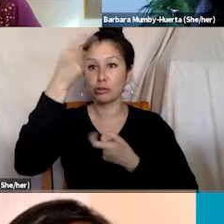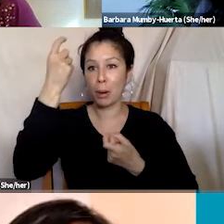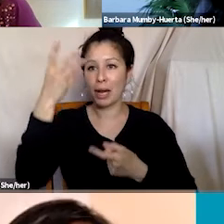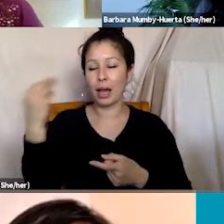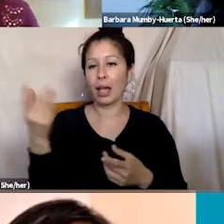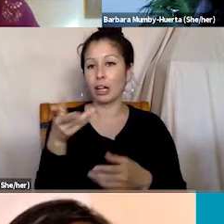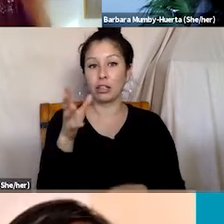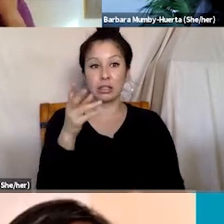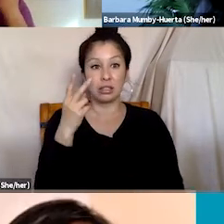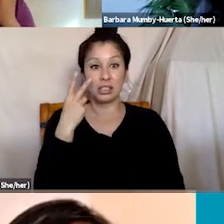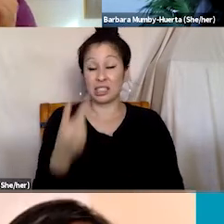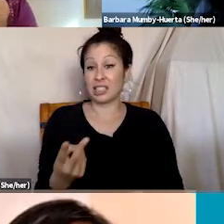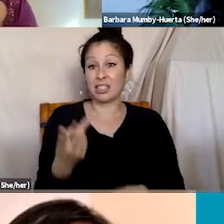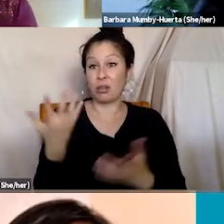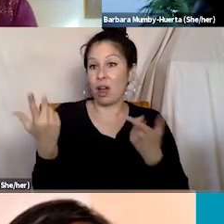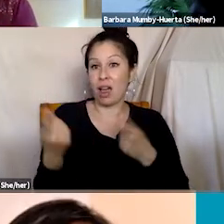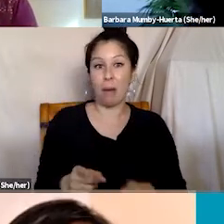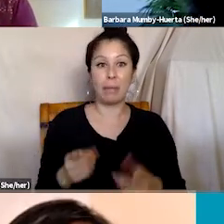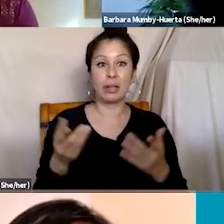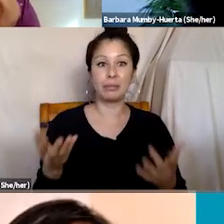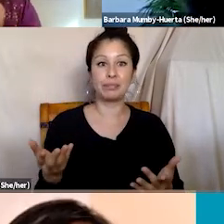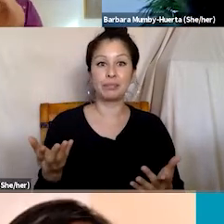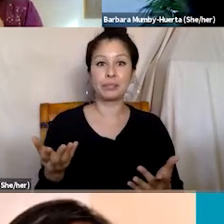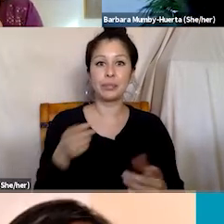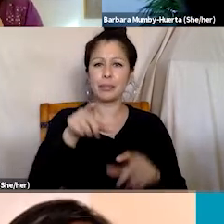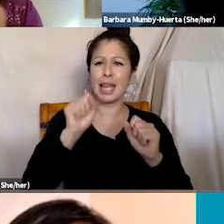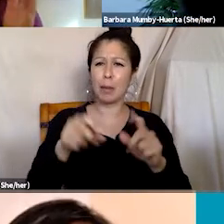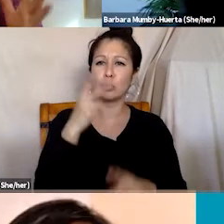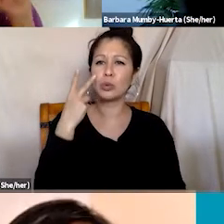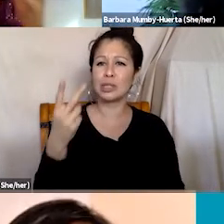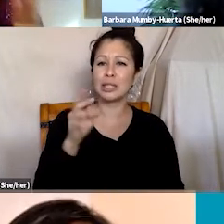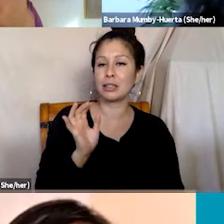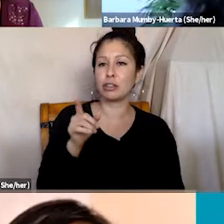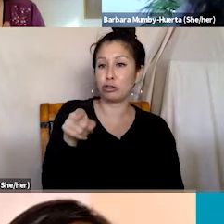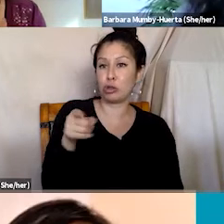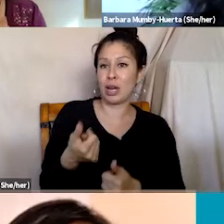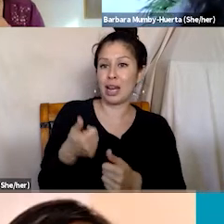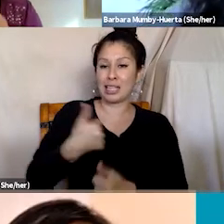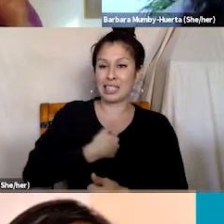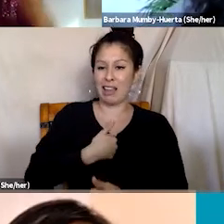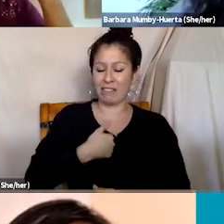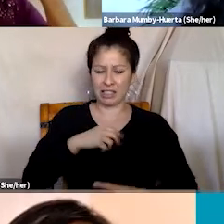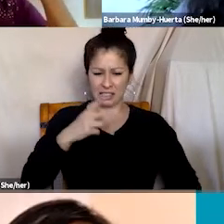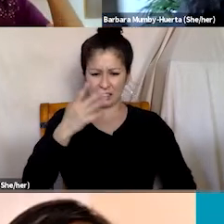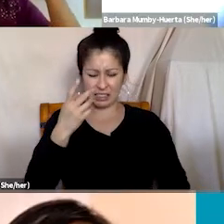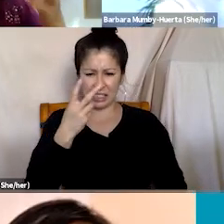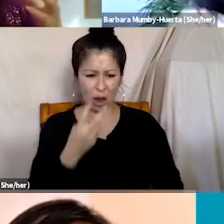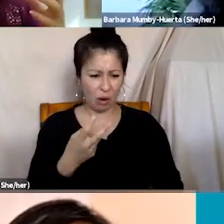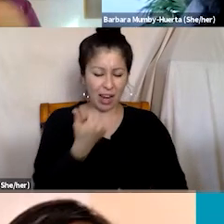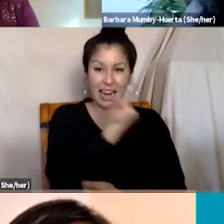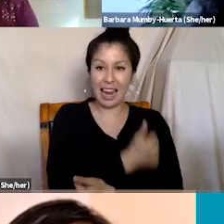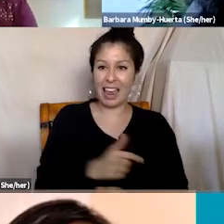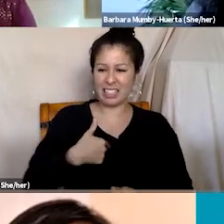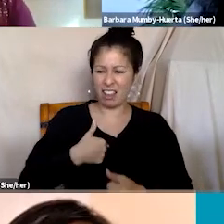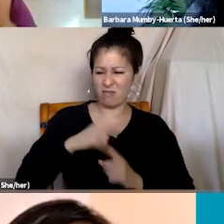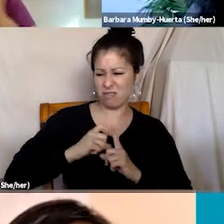what happens is you're able to see that your self-doubt and anything that you beat yourself